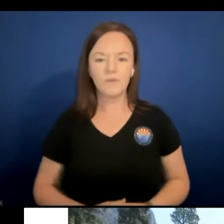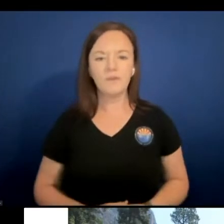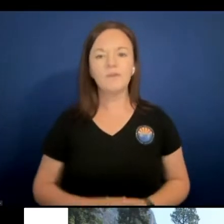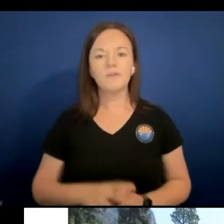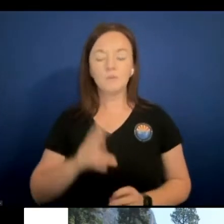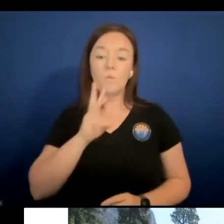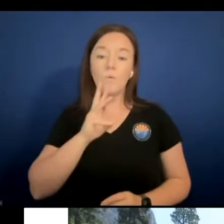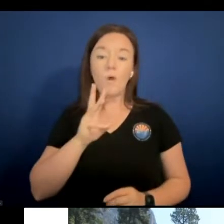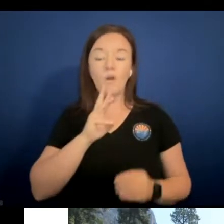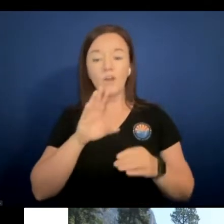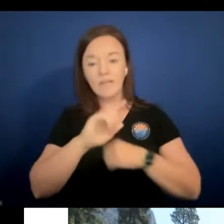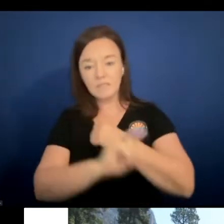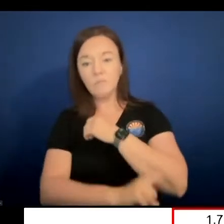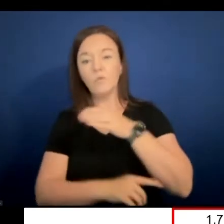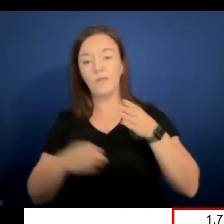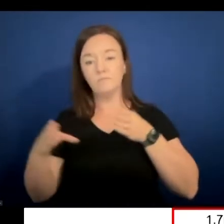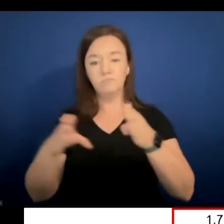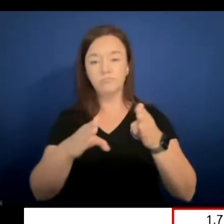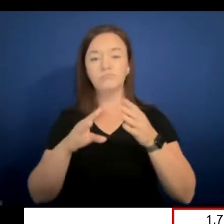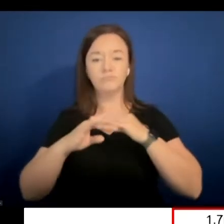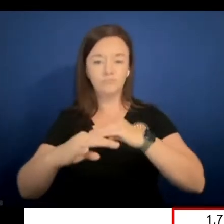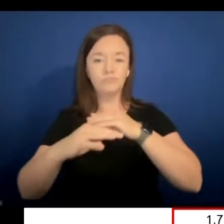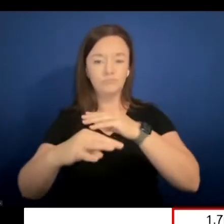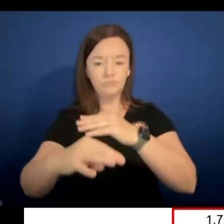water and debris. Thank you.